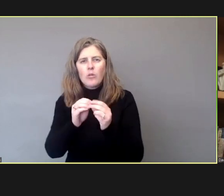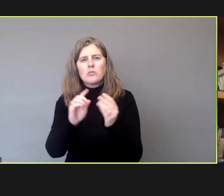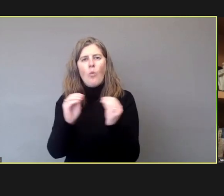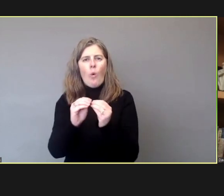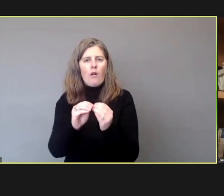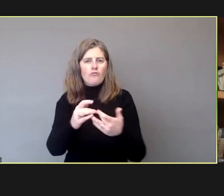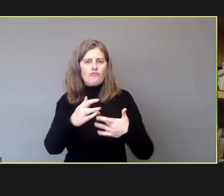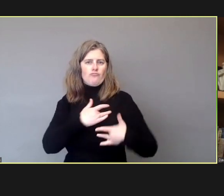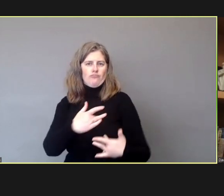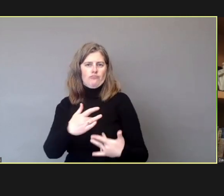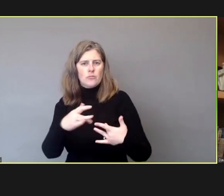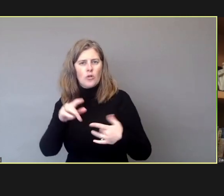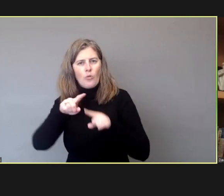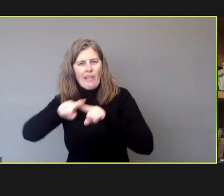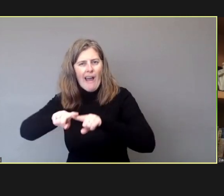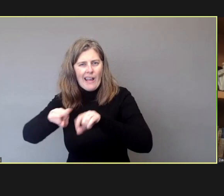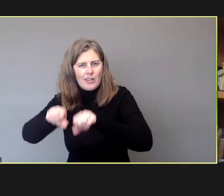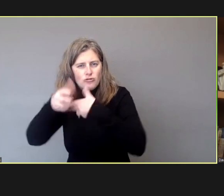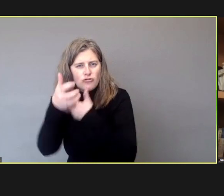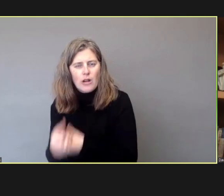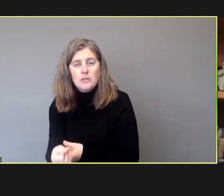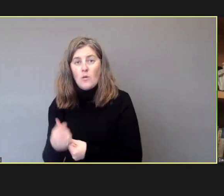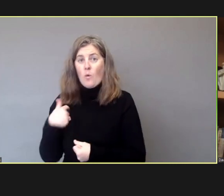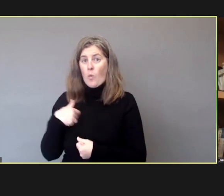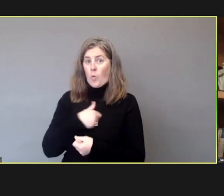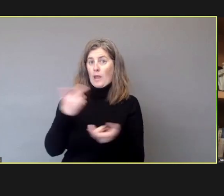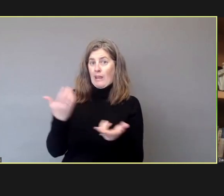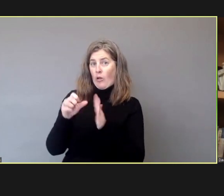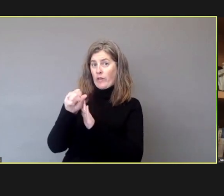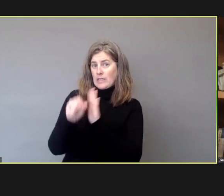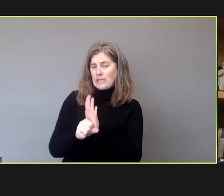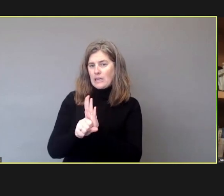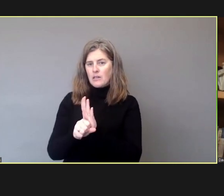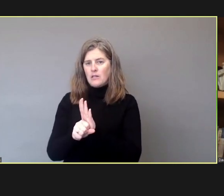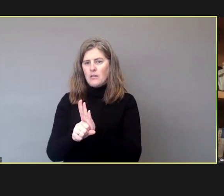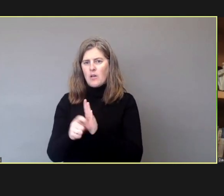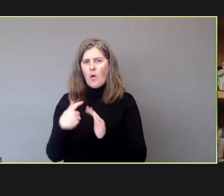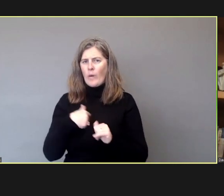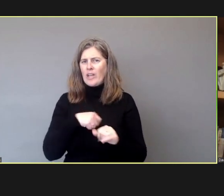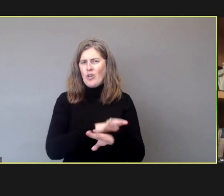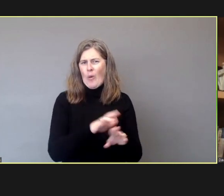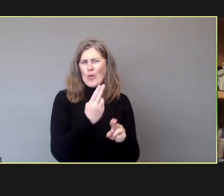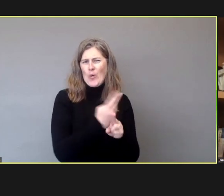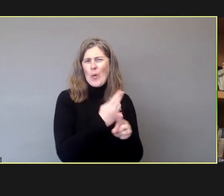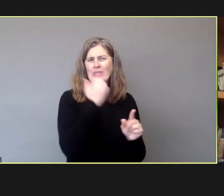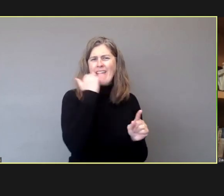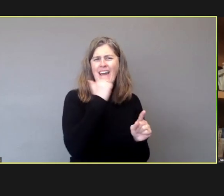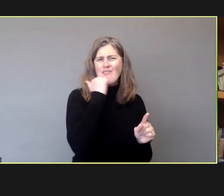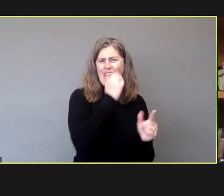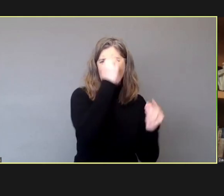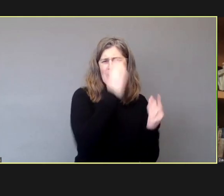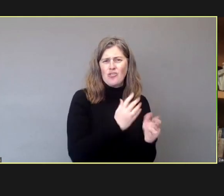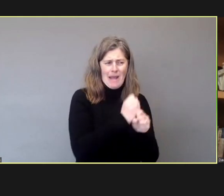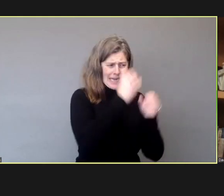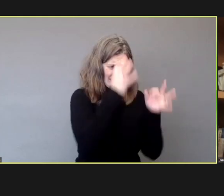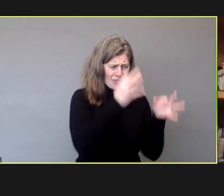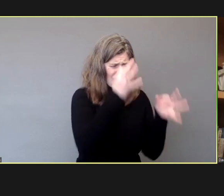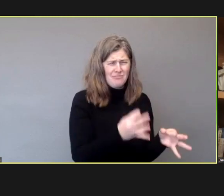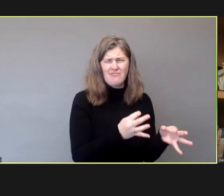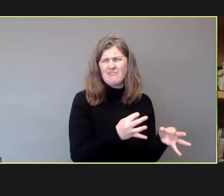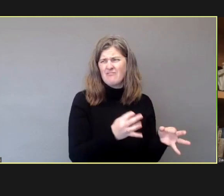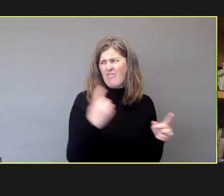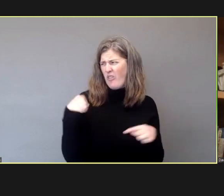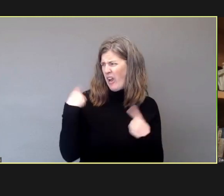trends. We at the state don't actually use the daily data to make decisions. I'm trying to think if we ever